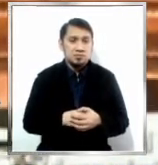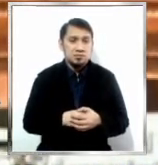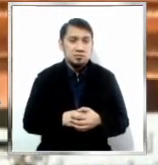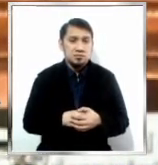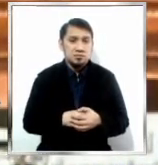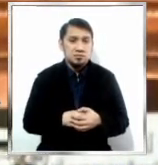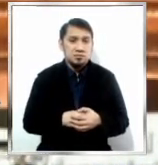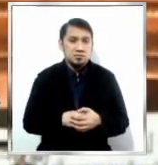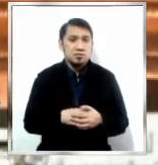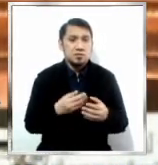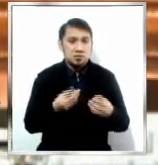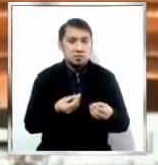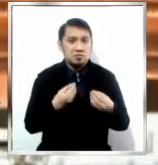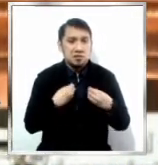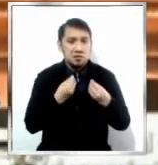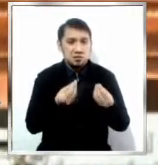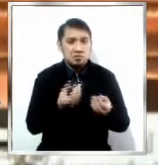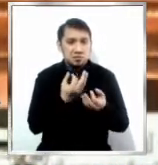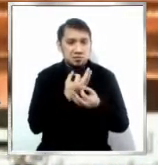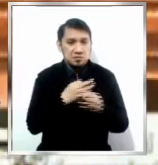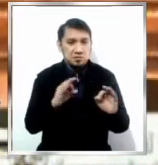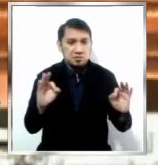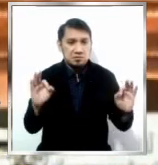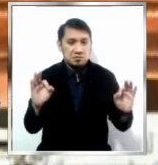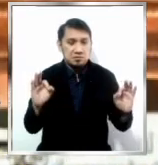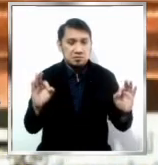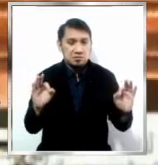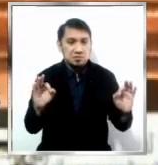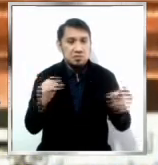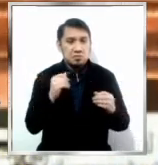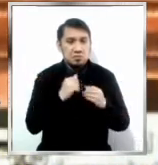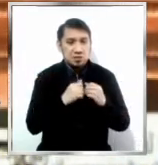i-release ko. Pardon.